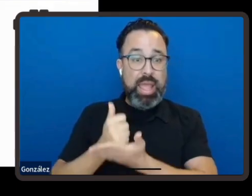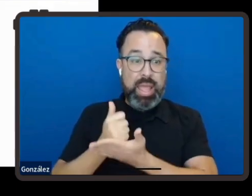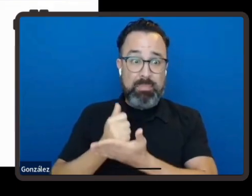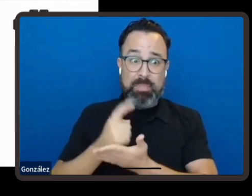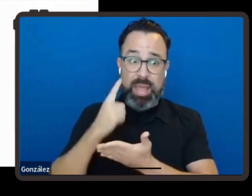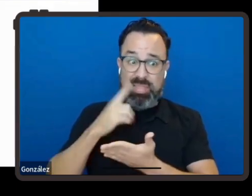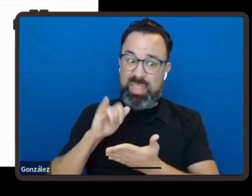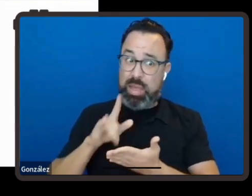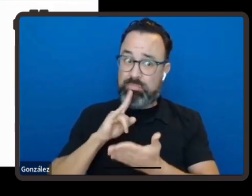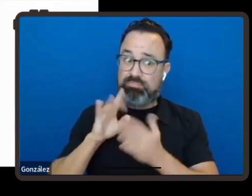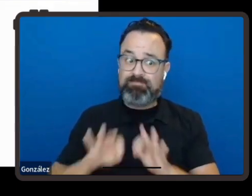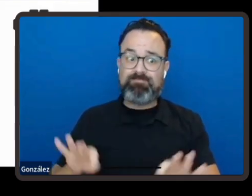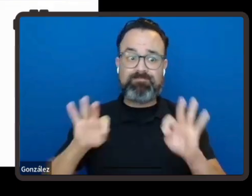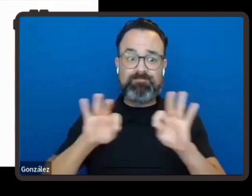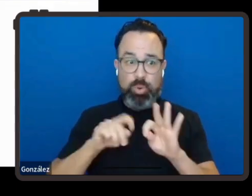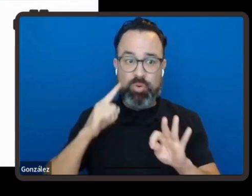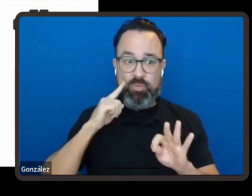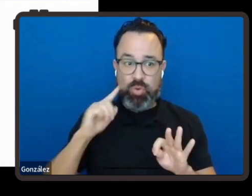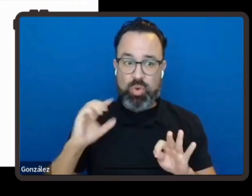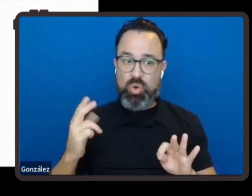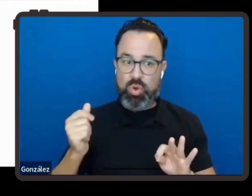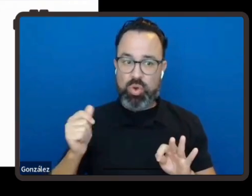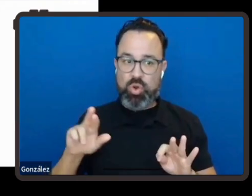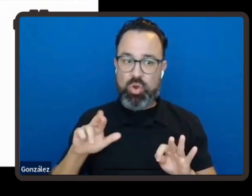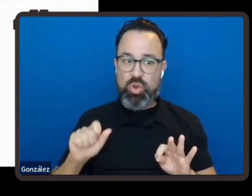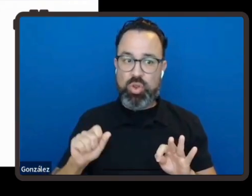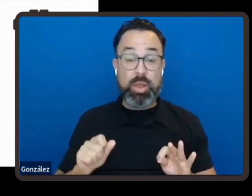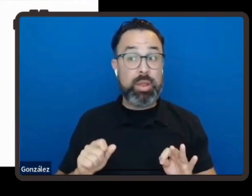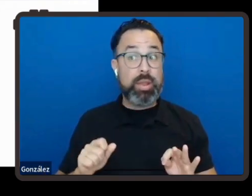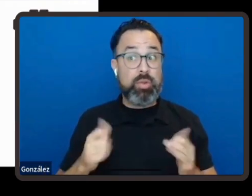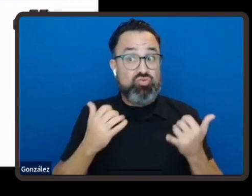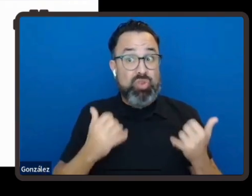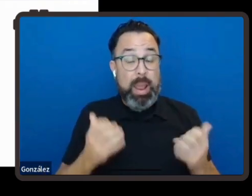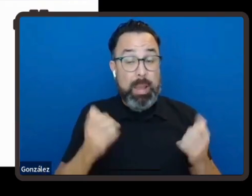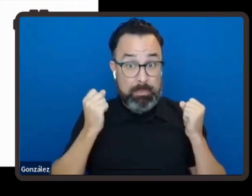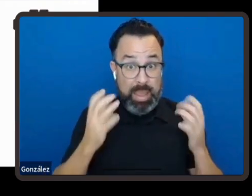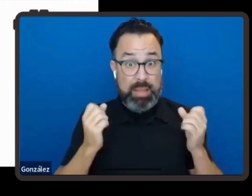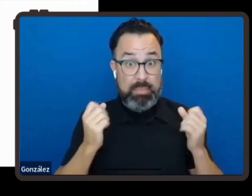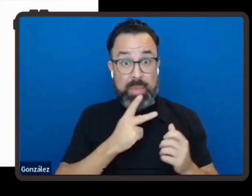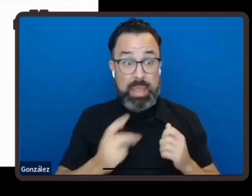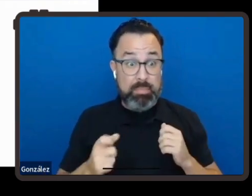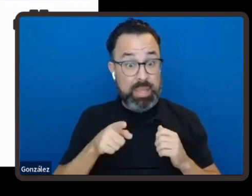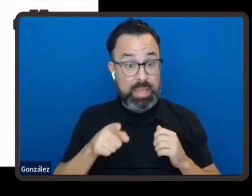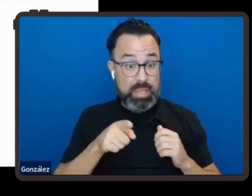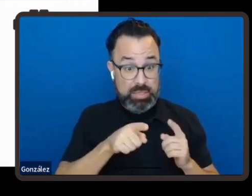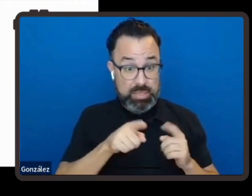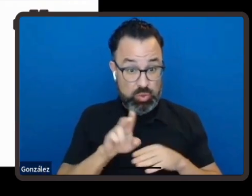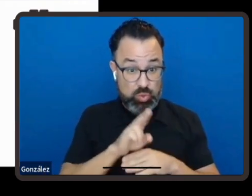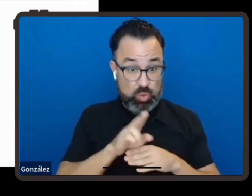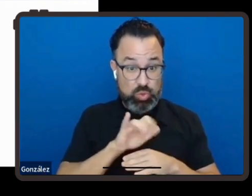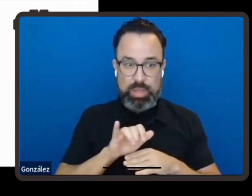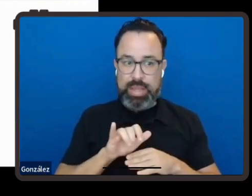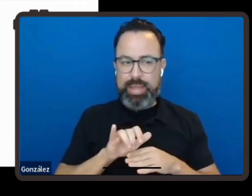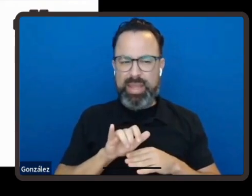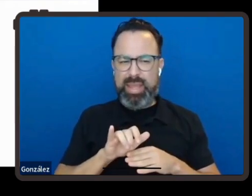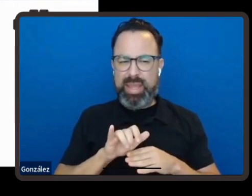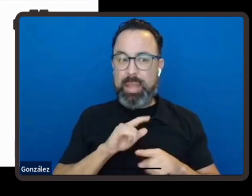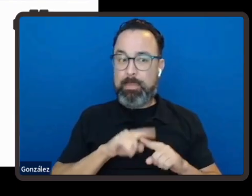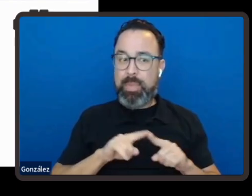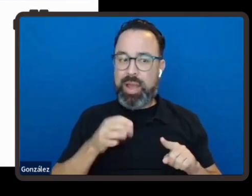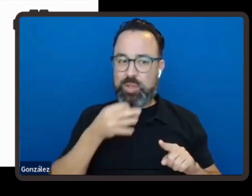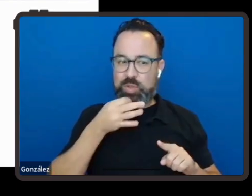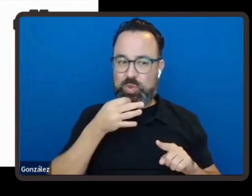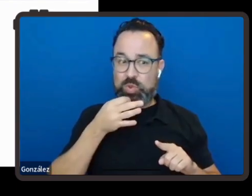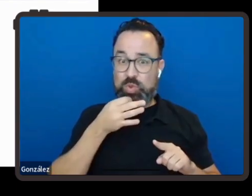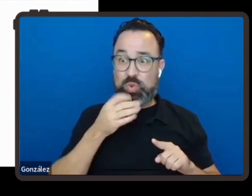but there are more coming, and it's very interesting how this is opening up, and it's opening up in other worlds as well